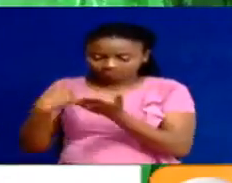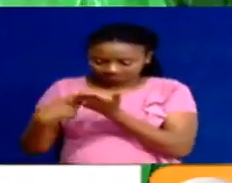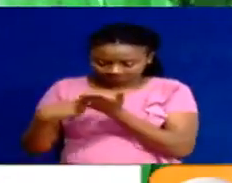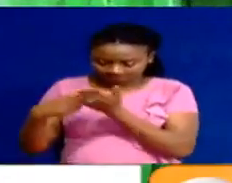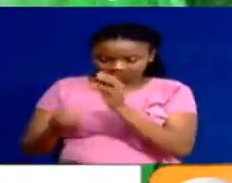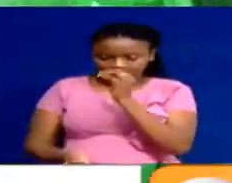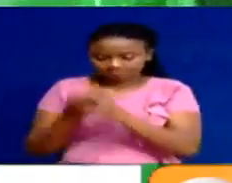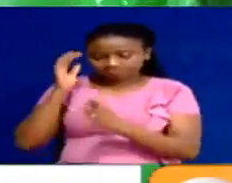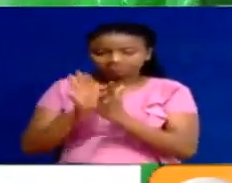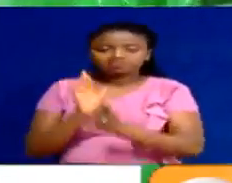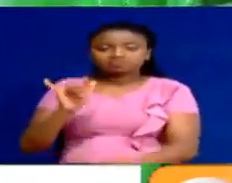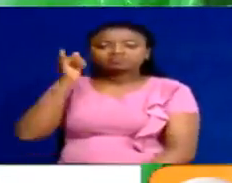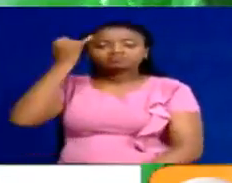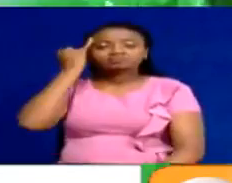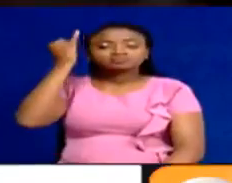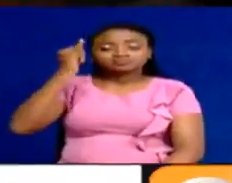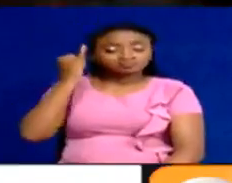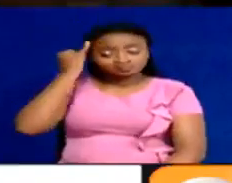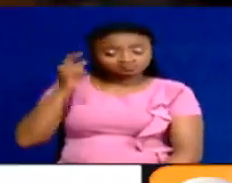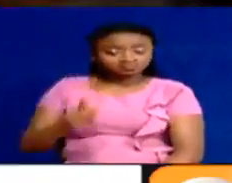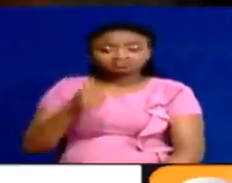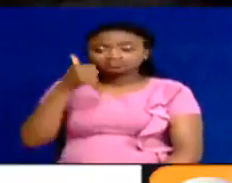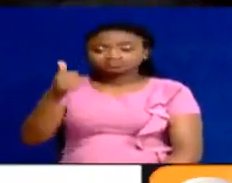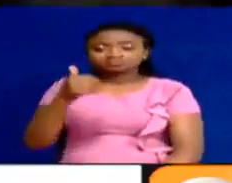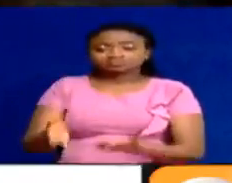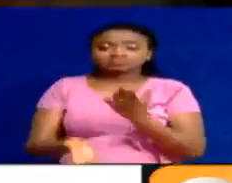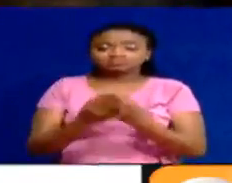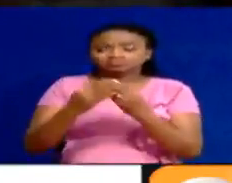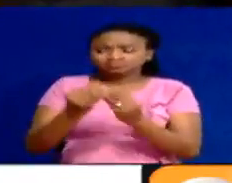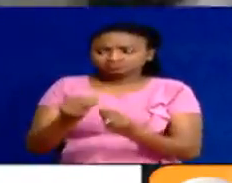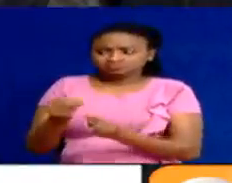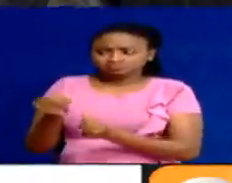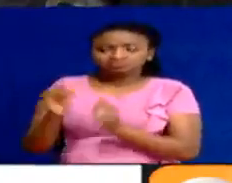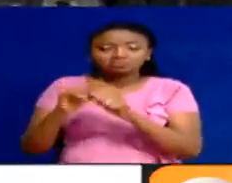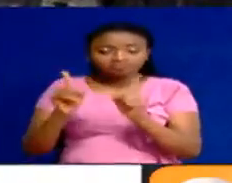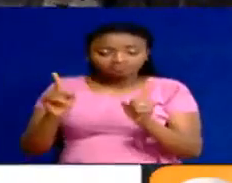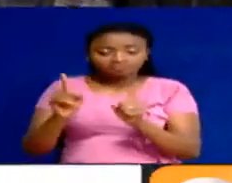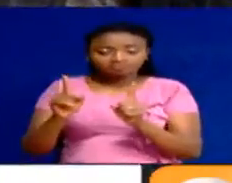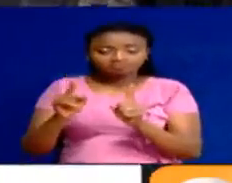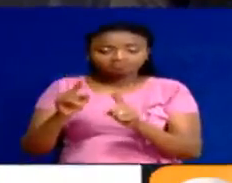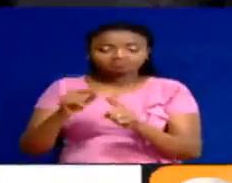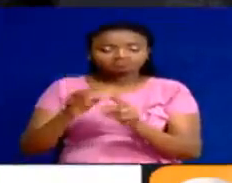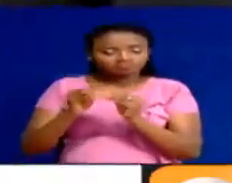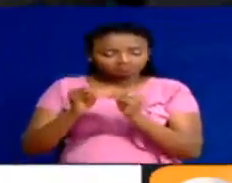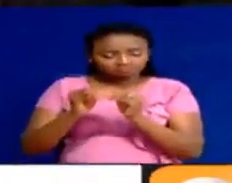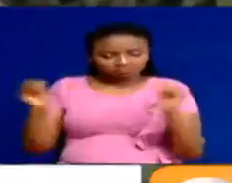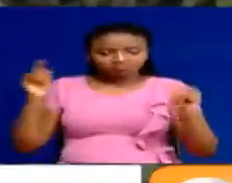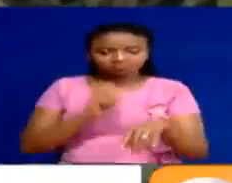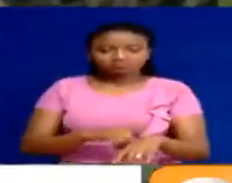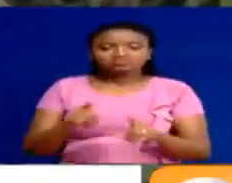briquette making, which has proved economically sound because of how it burns consistently for longer and is more